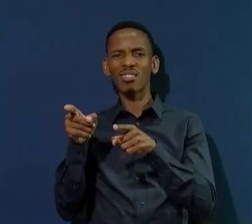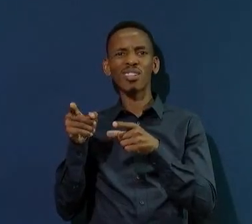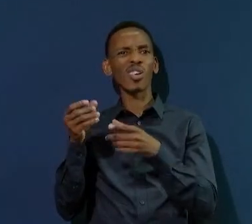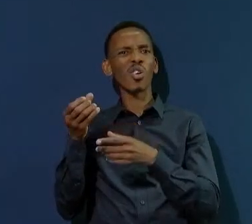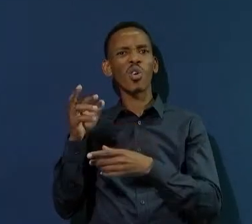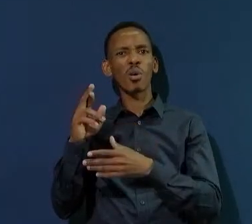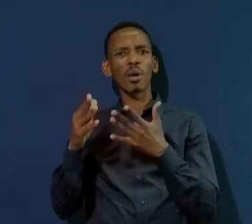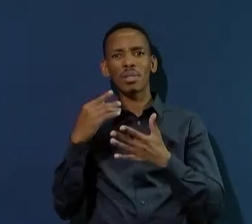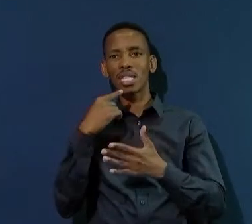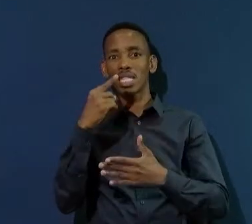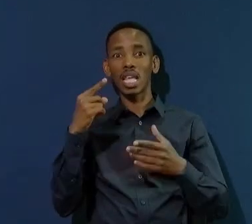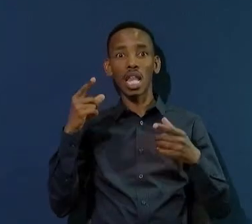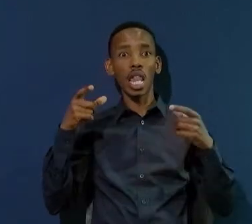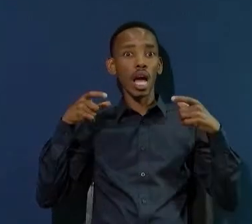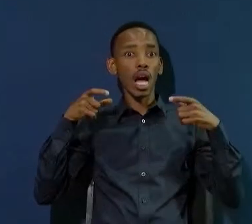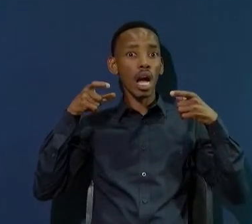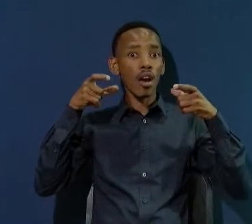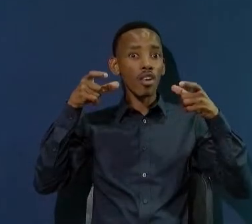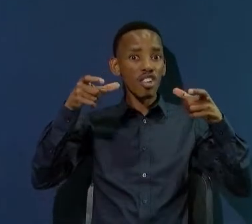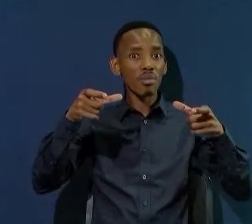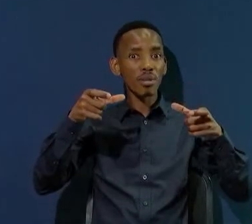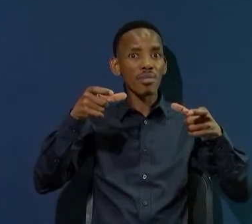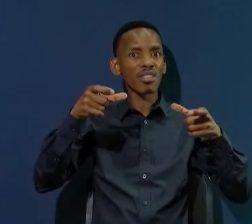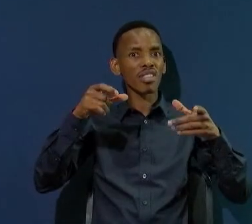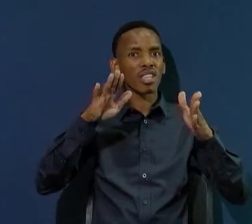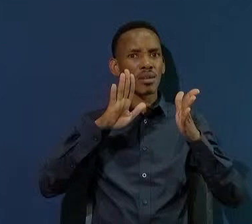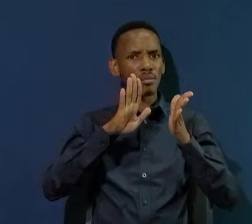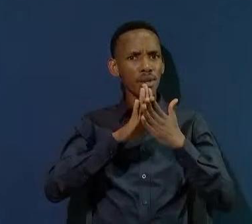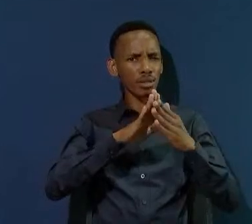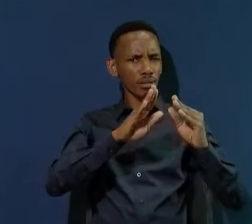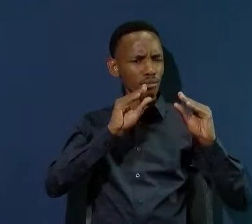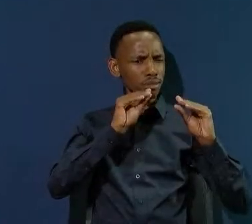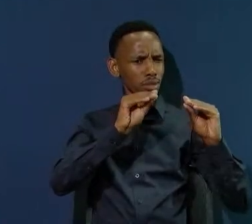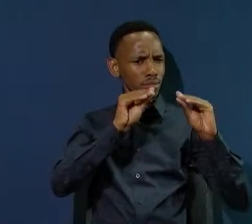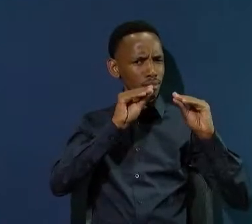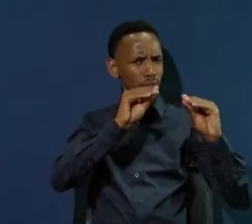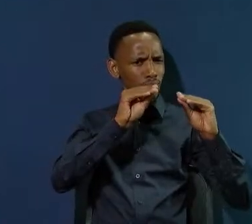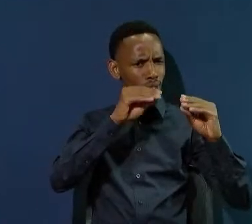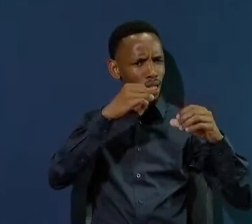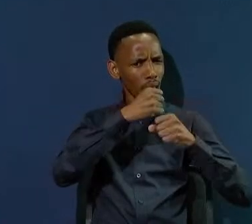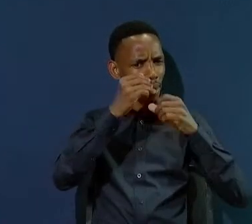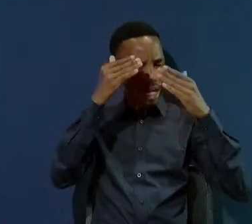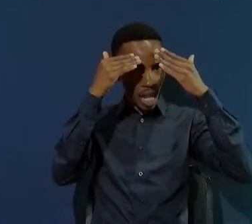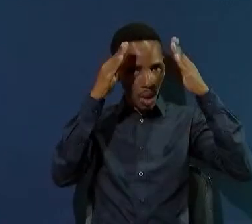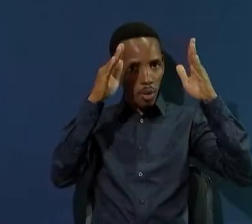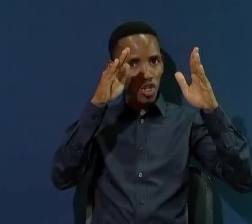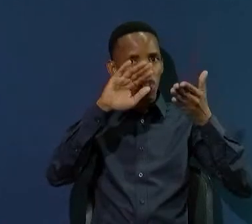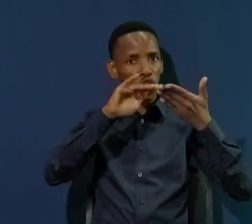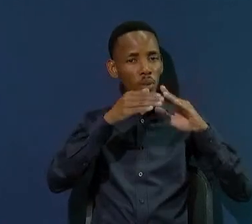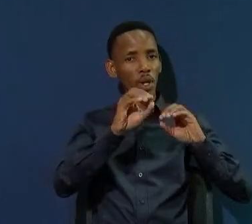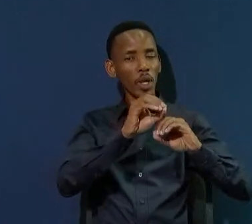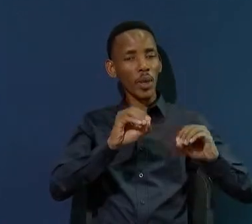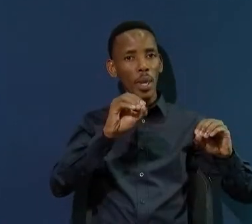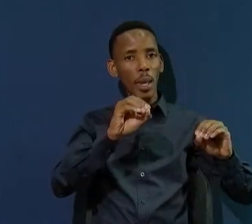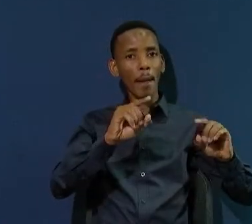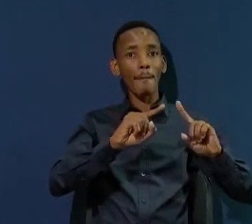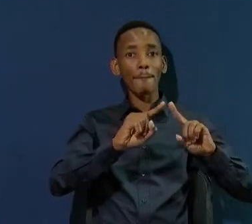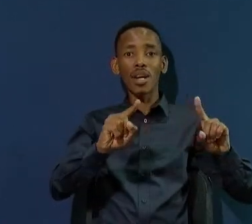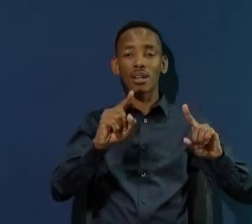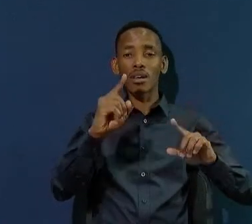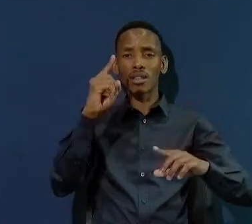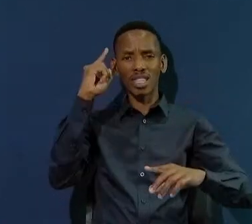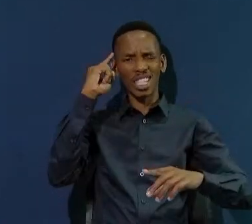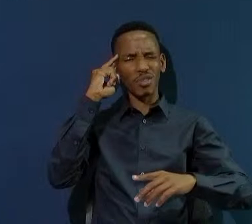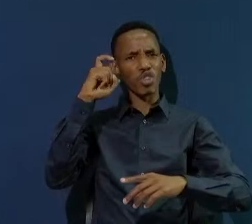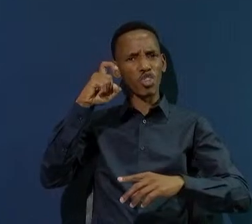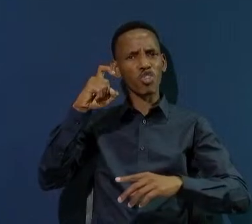Our government hasn't, empowered the people enough. But you can also speak on the ignorance of people. But yeah, I think it leaves a lot to be